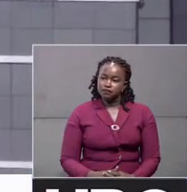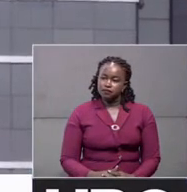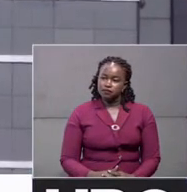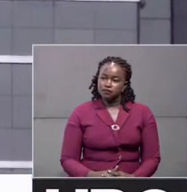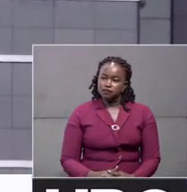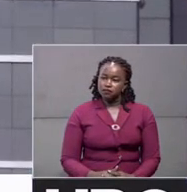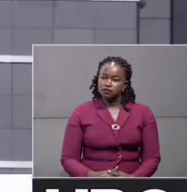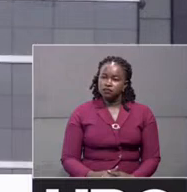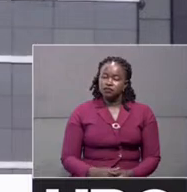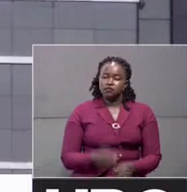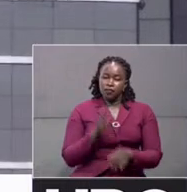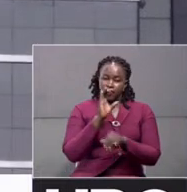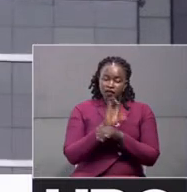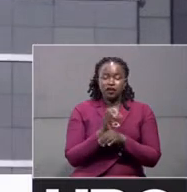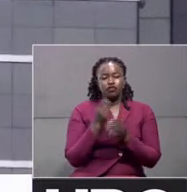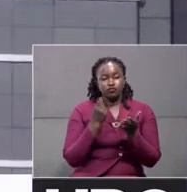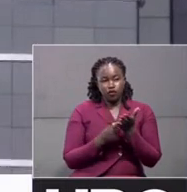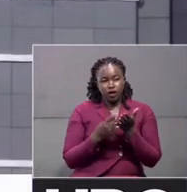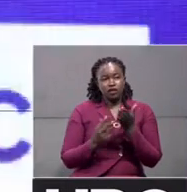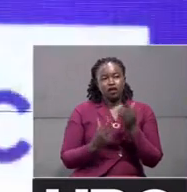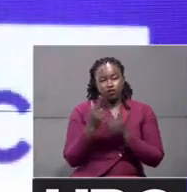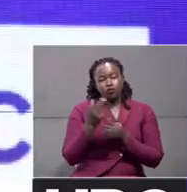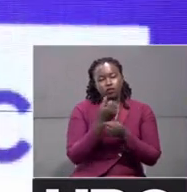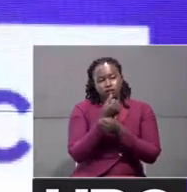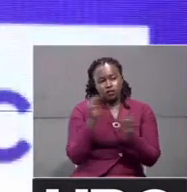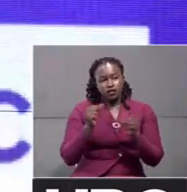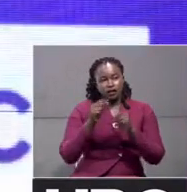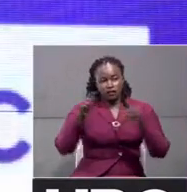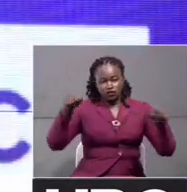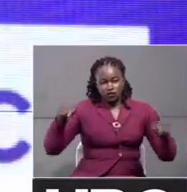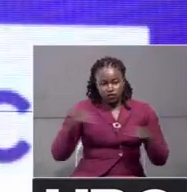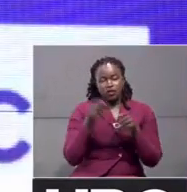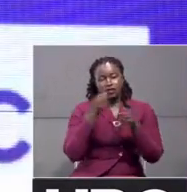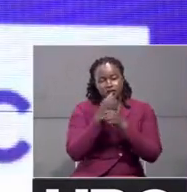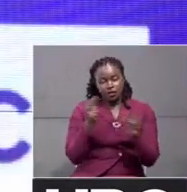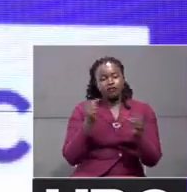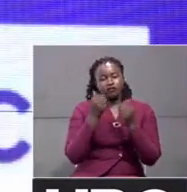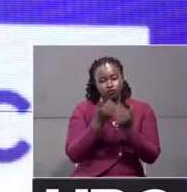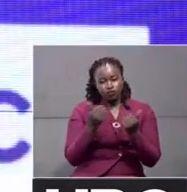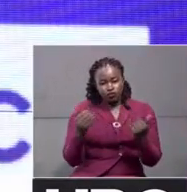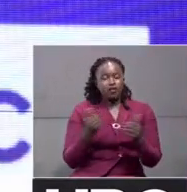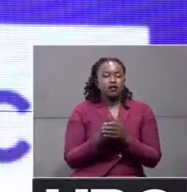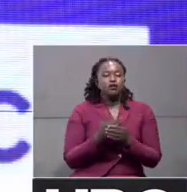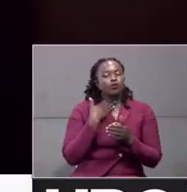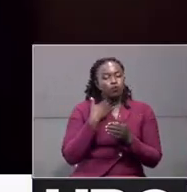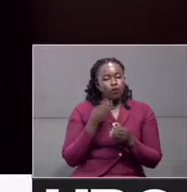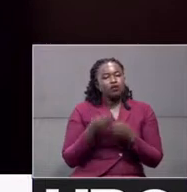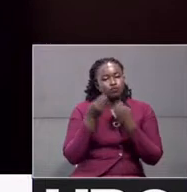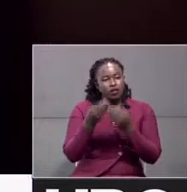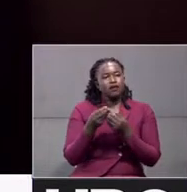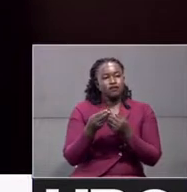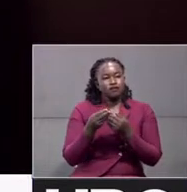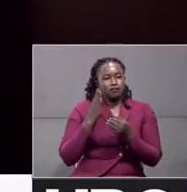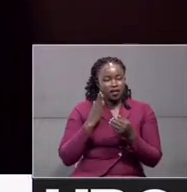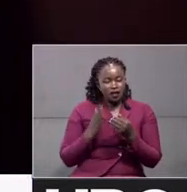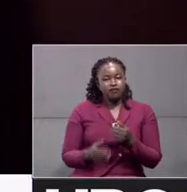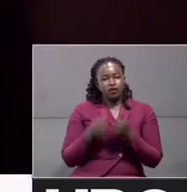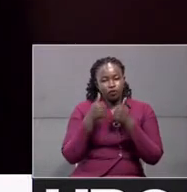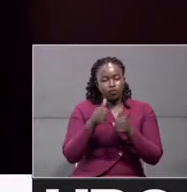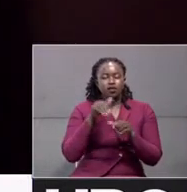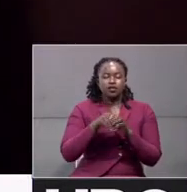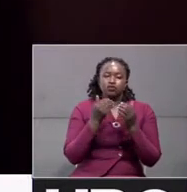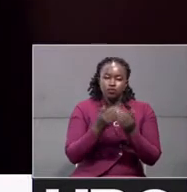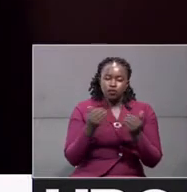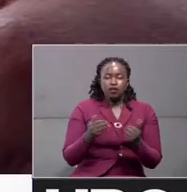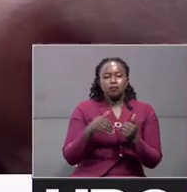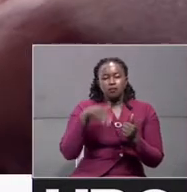The Church of Uganda has launched the Safe Screen, Safe Kids initiative, aiming to revive moral values among children, especially